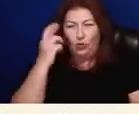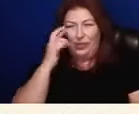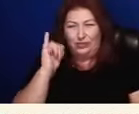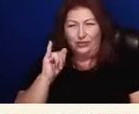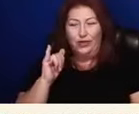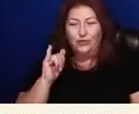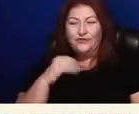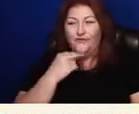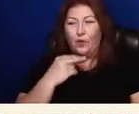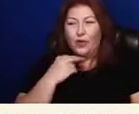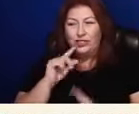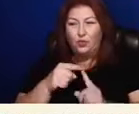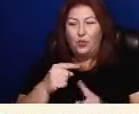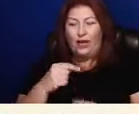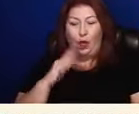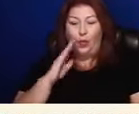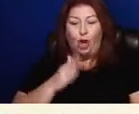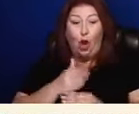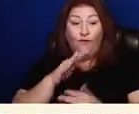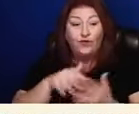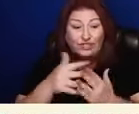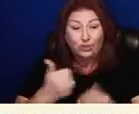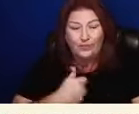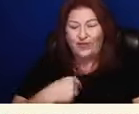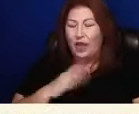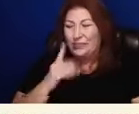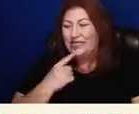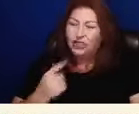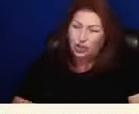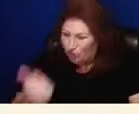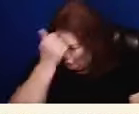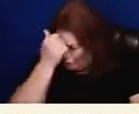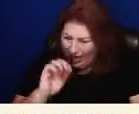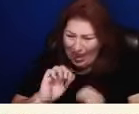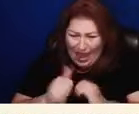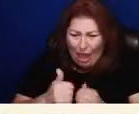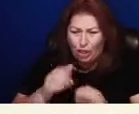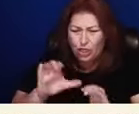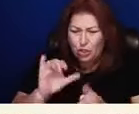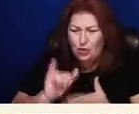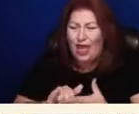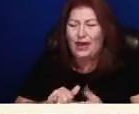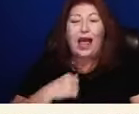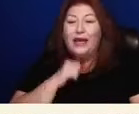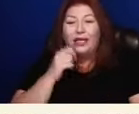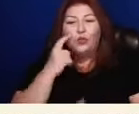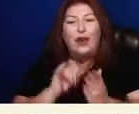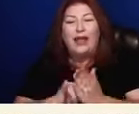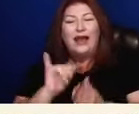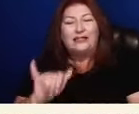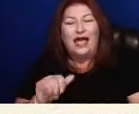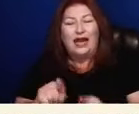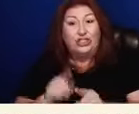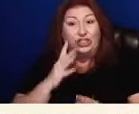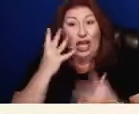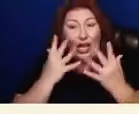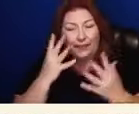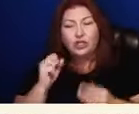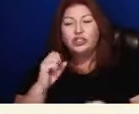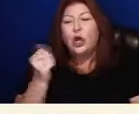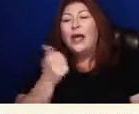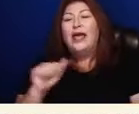I would overschedule myself and say, you're so stupid. How could you have not done that? Like, I didn't recognize that as shame. And so anytime that